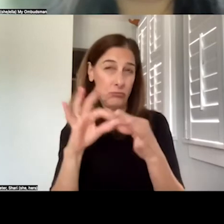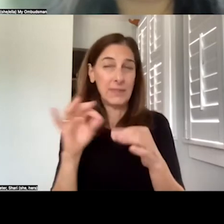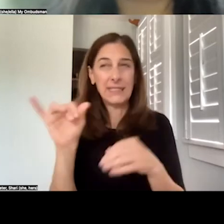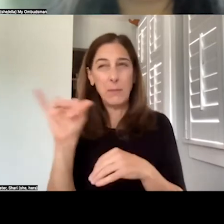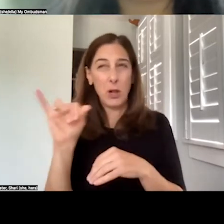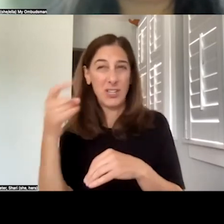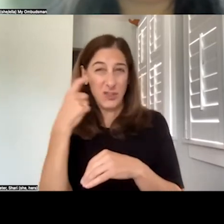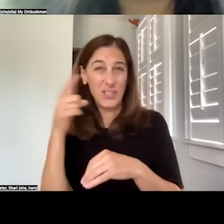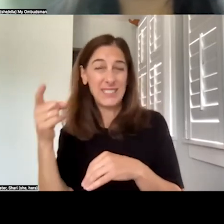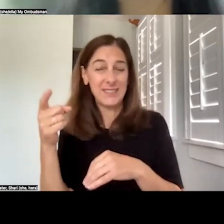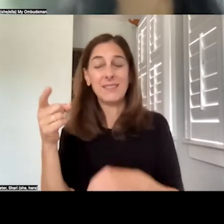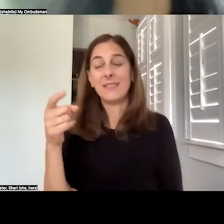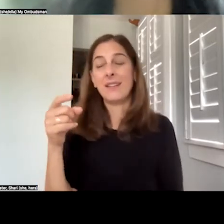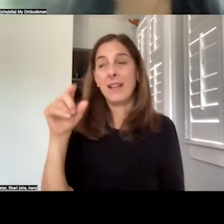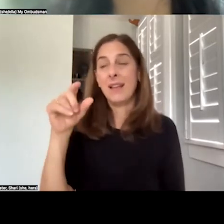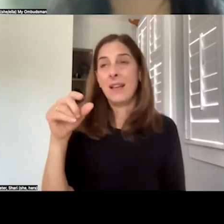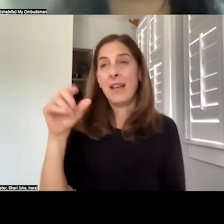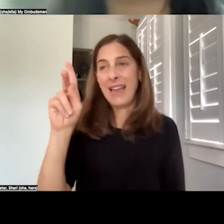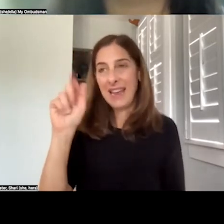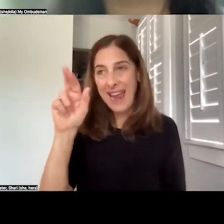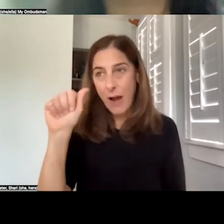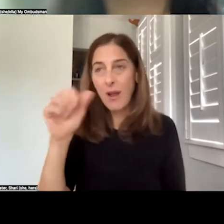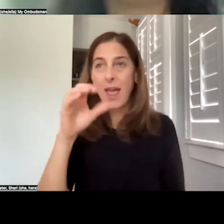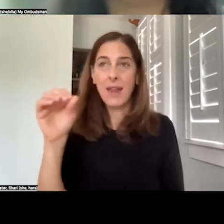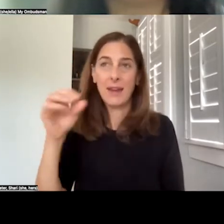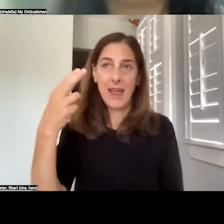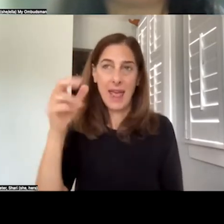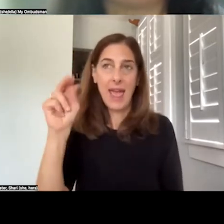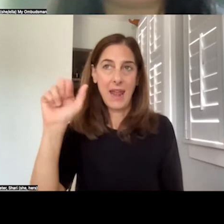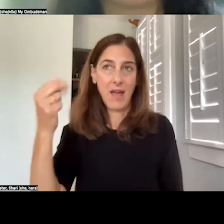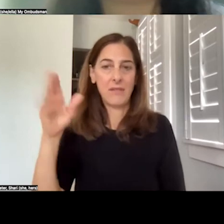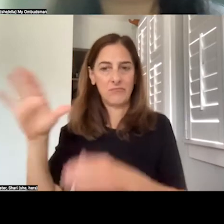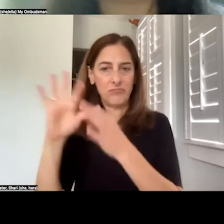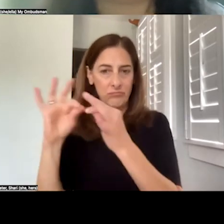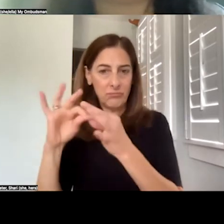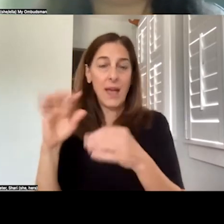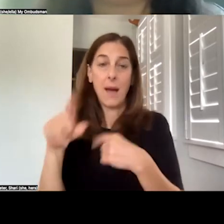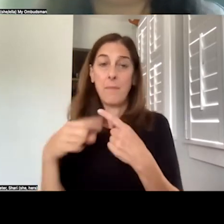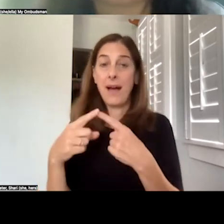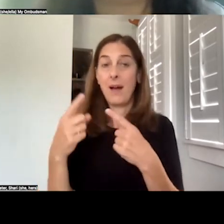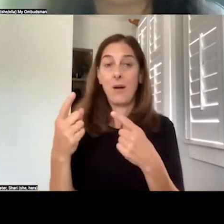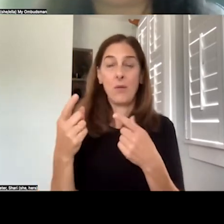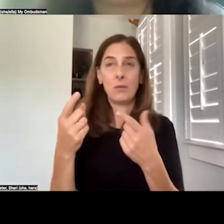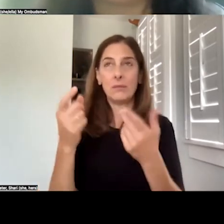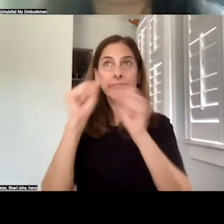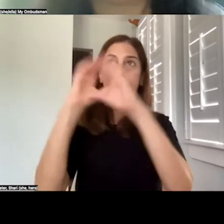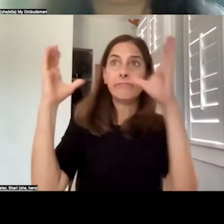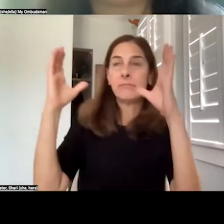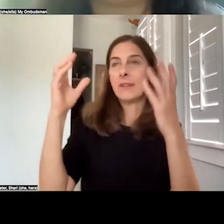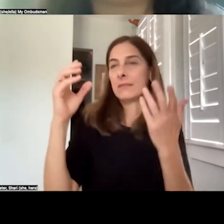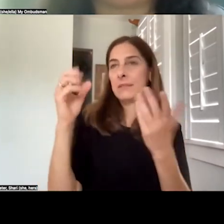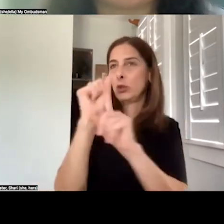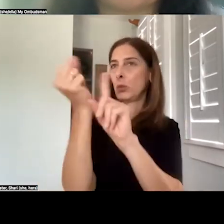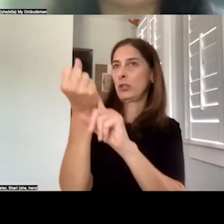Kara, I'm sorry, about what sort of issues might come up as you're trying to access